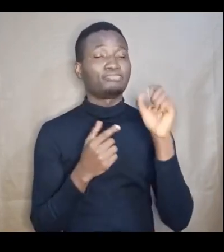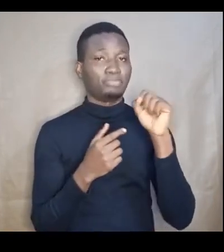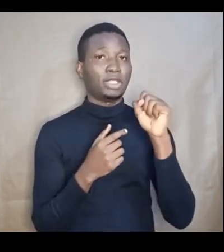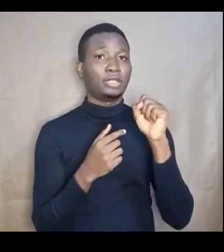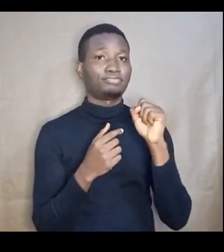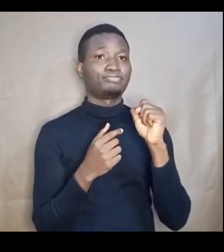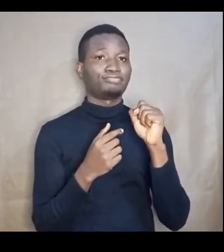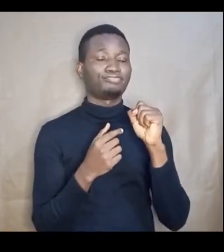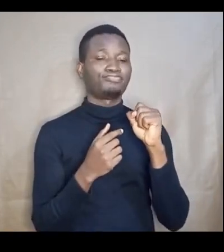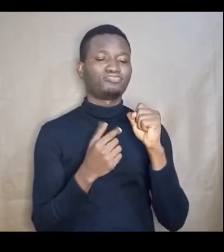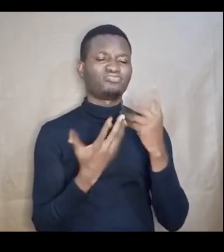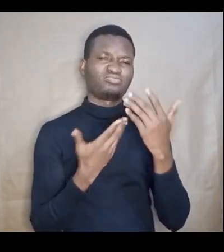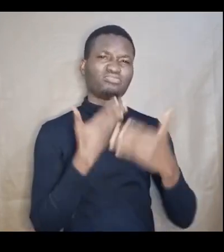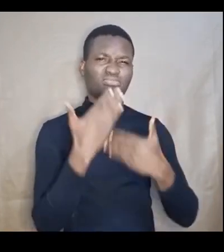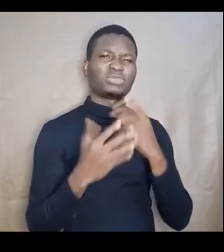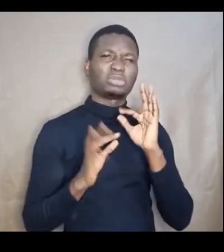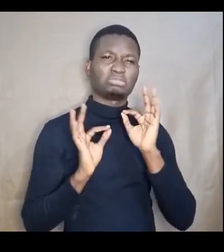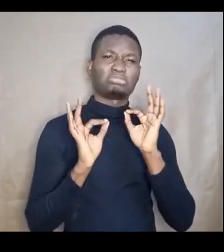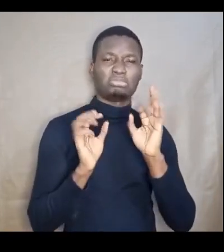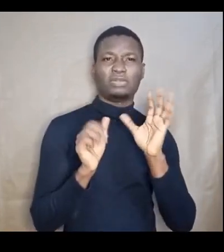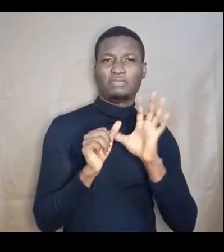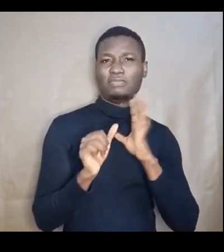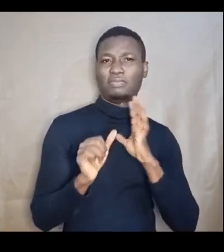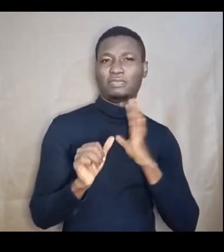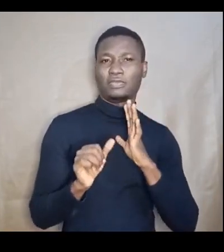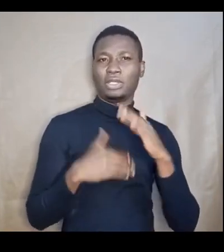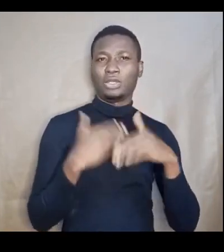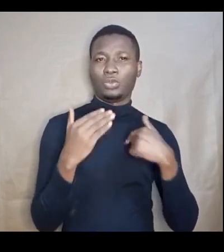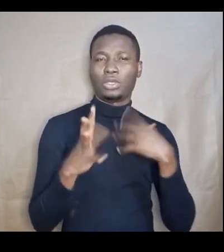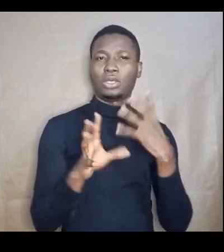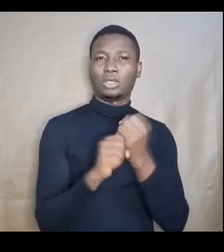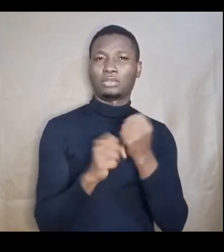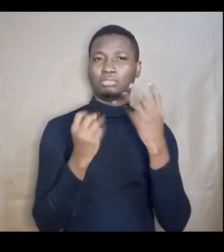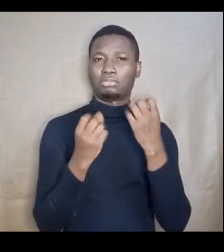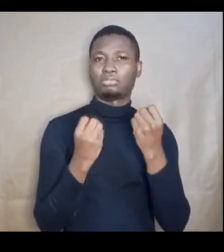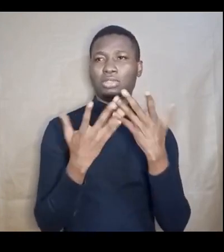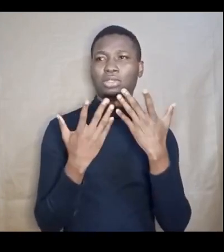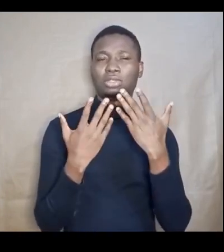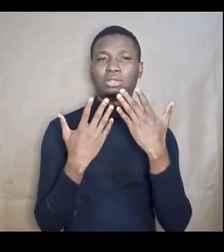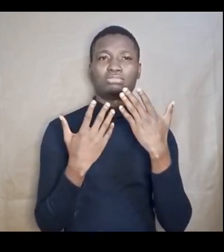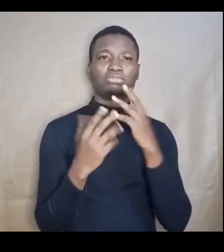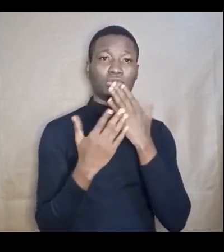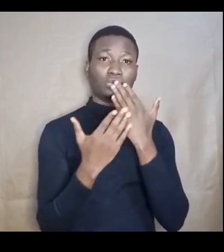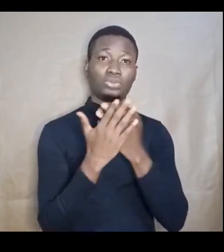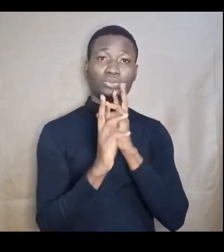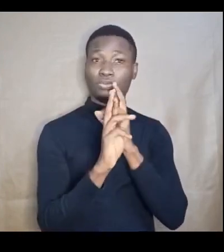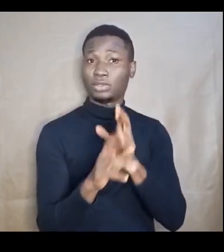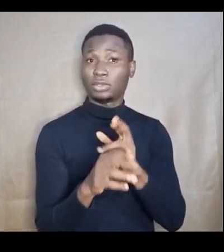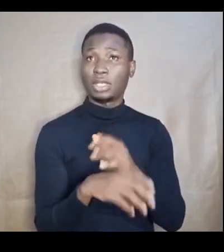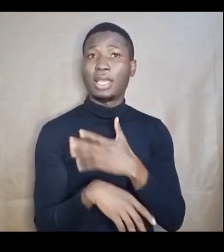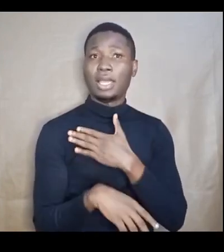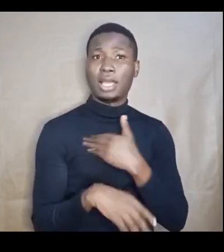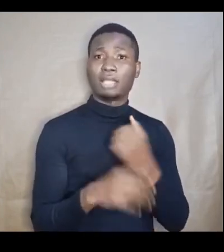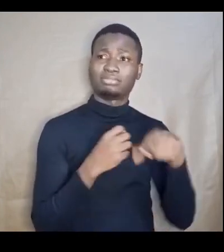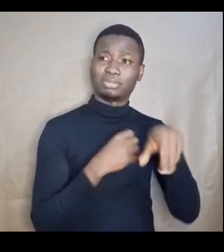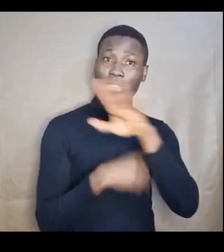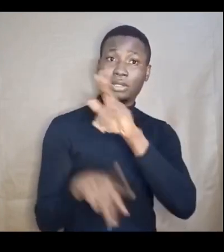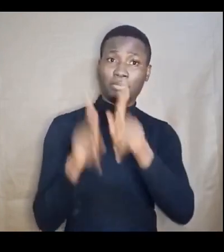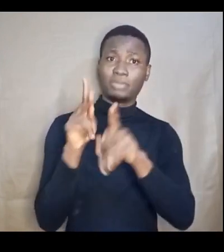good. So far, so good. We've achieved tremendous results. And the people have cooperated